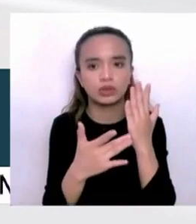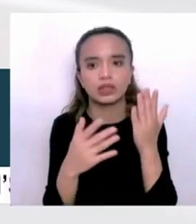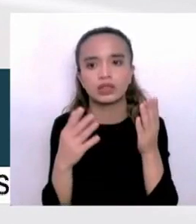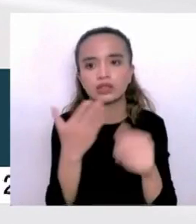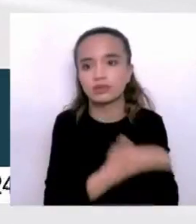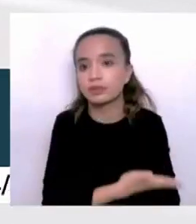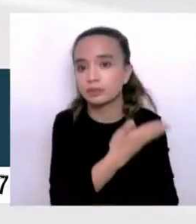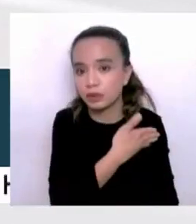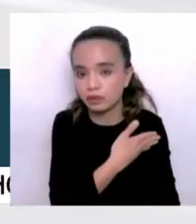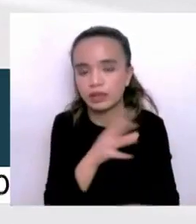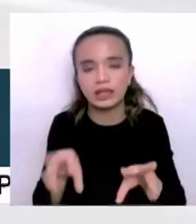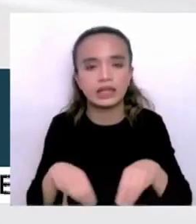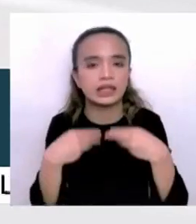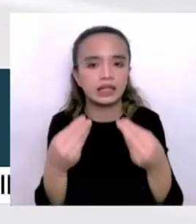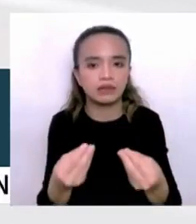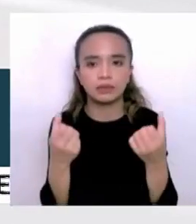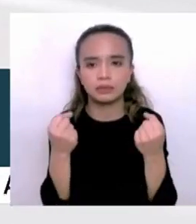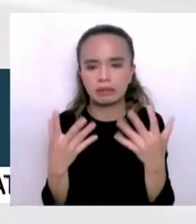of